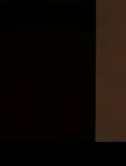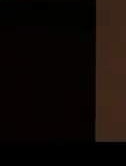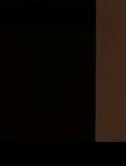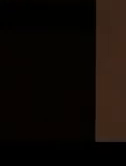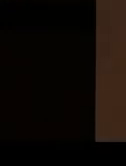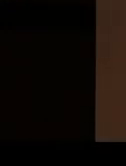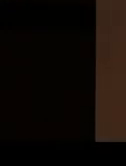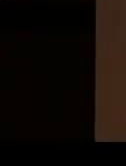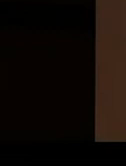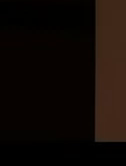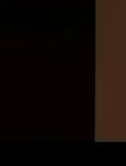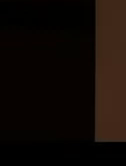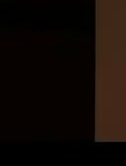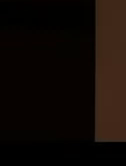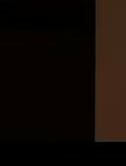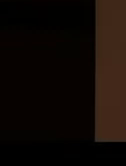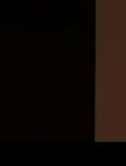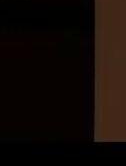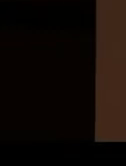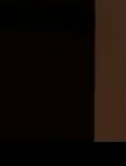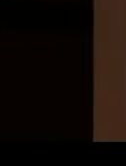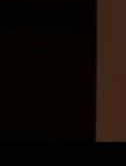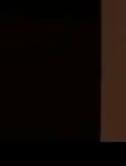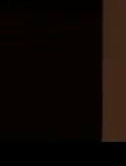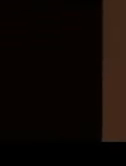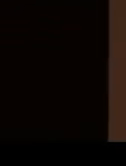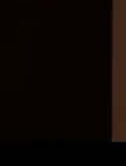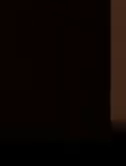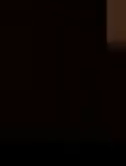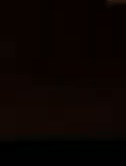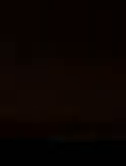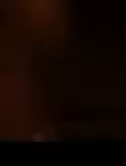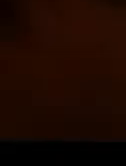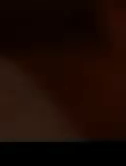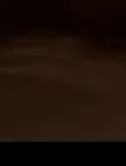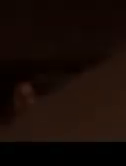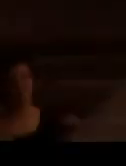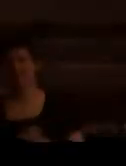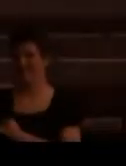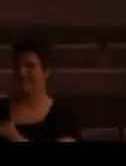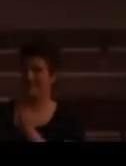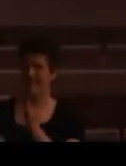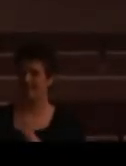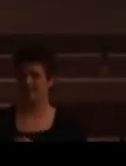Again, well, I'm the last presenter, and